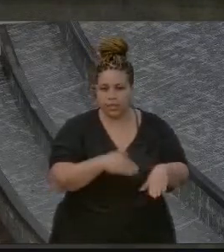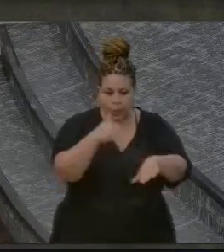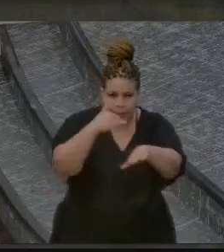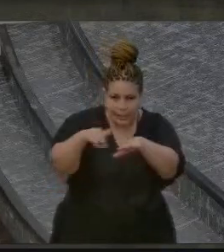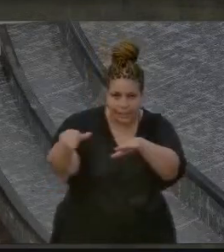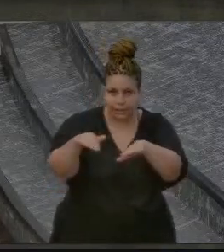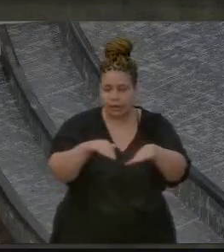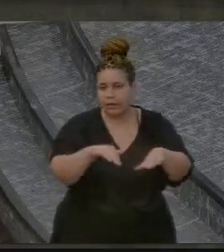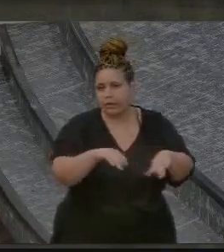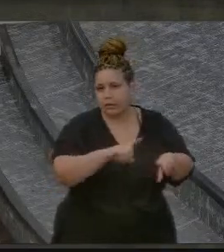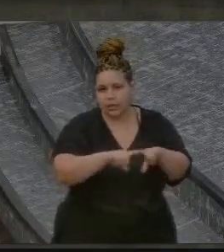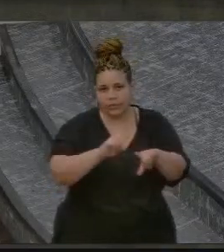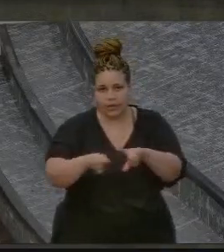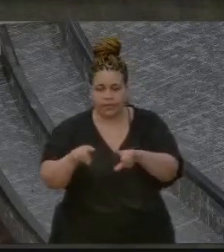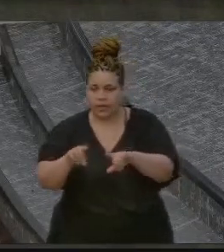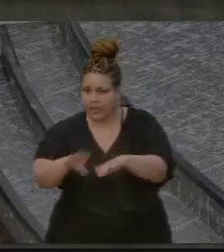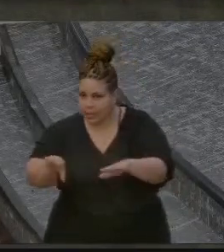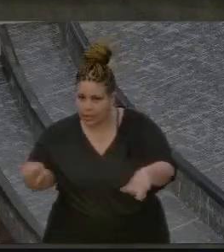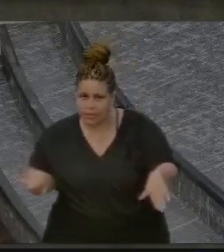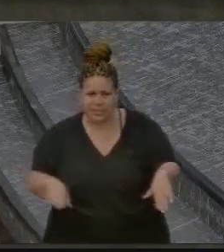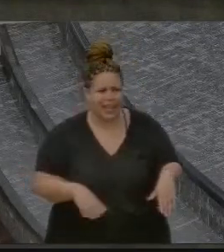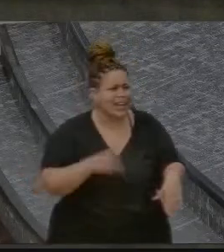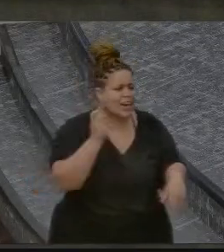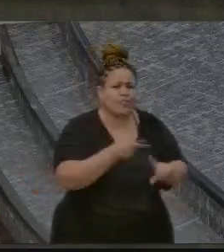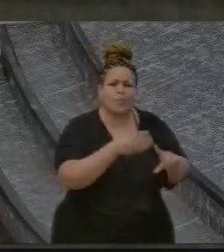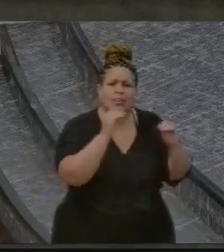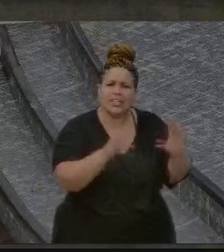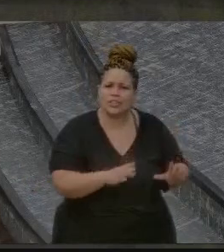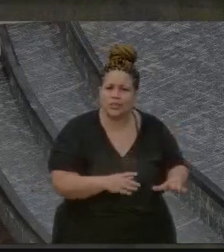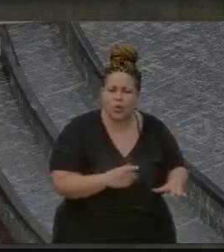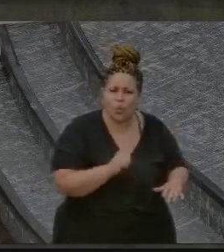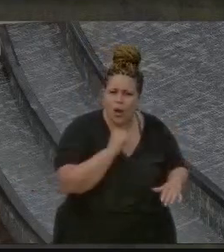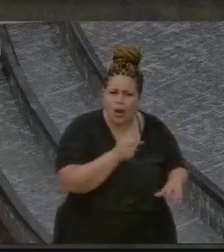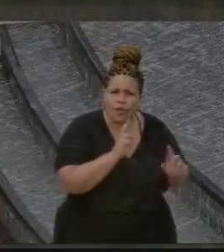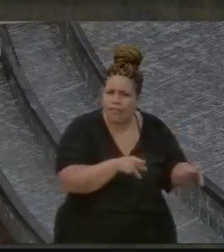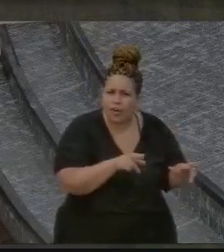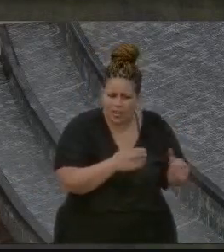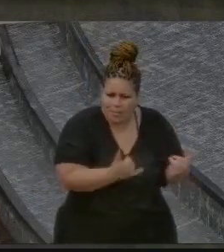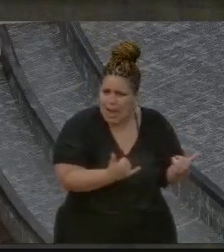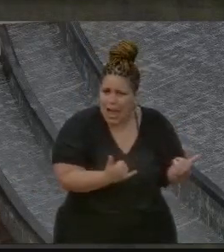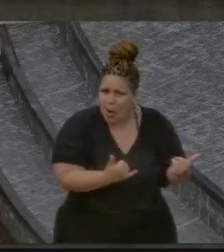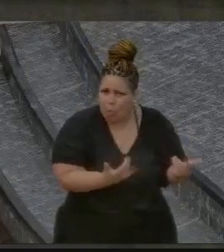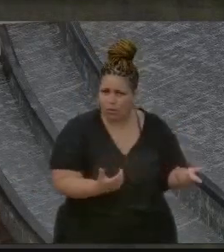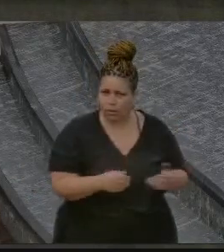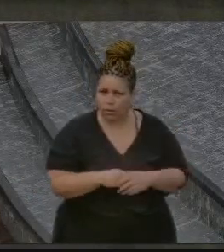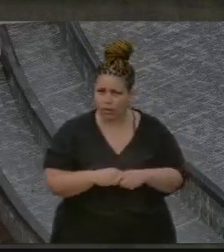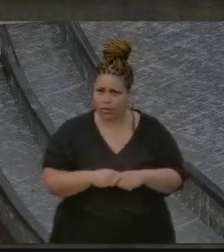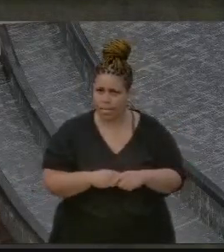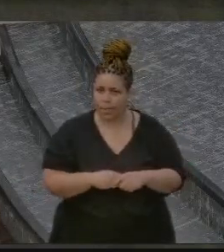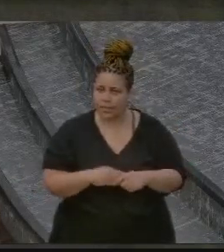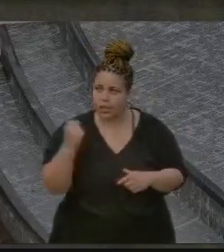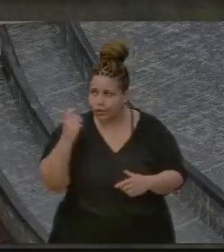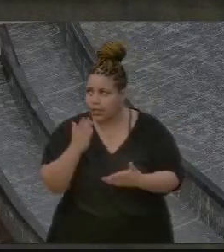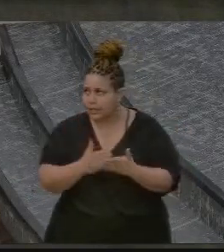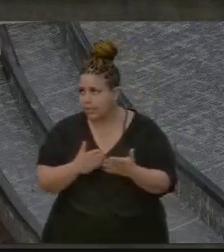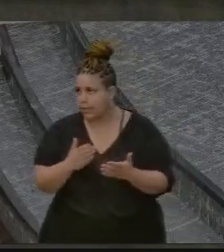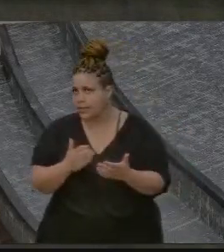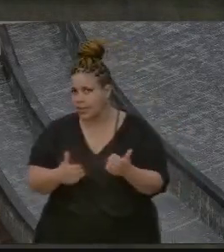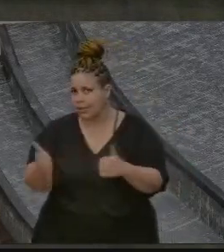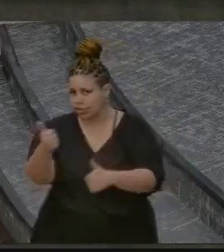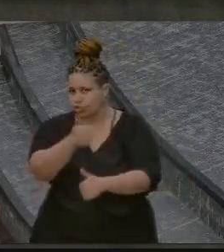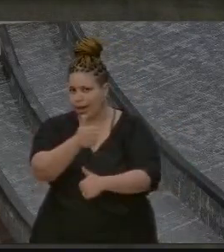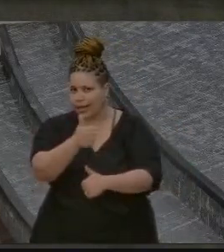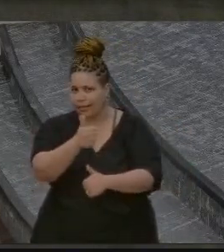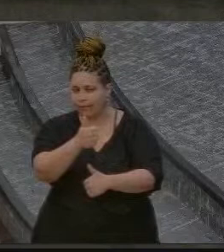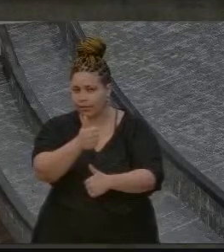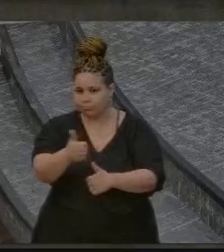not referring them anymore. Mm-hmm. And so some of those come about as a result of administrative decisions. Mm-hmm. And I don't